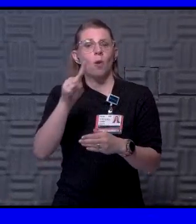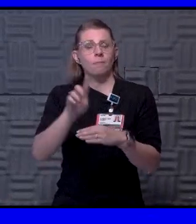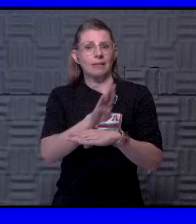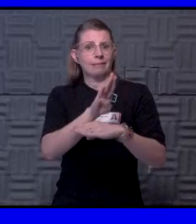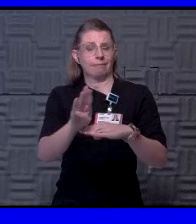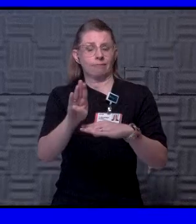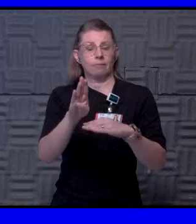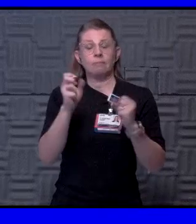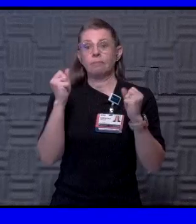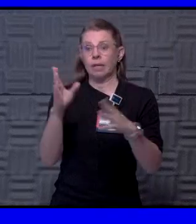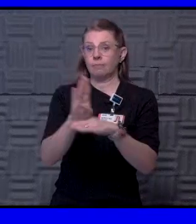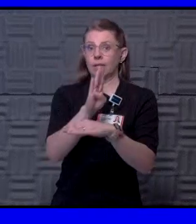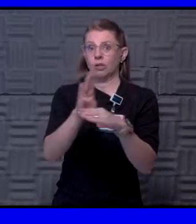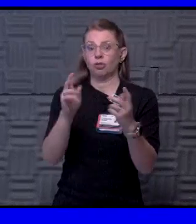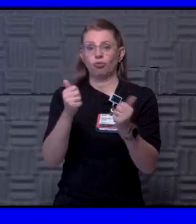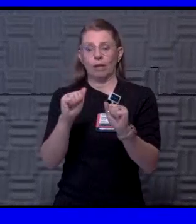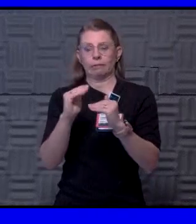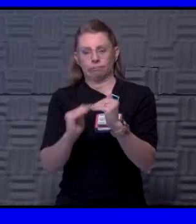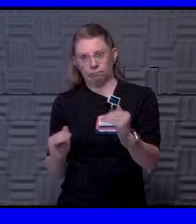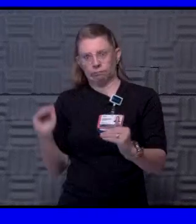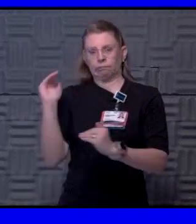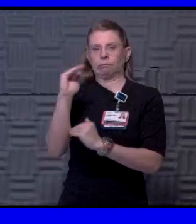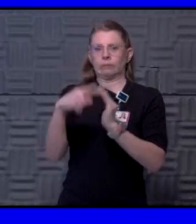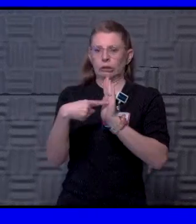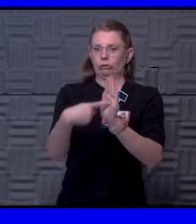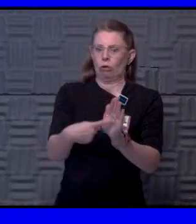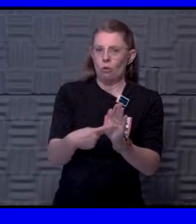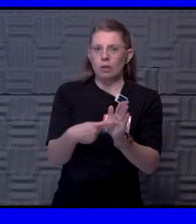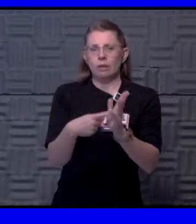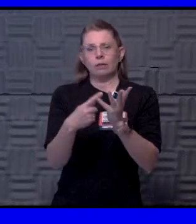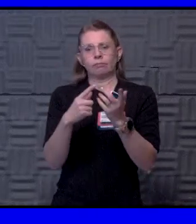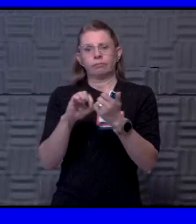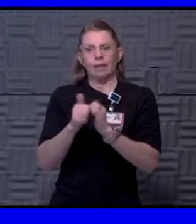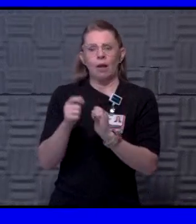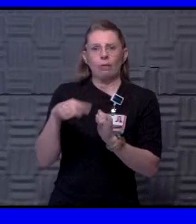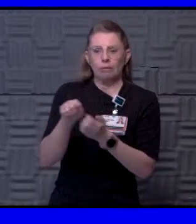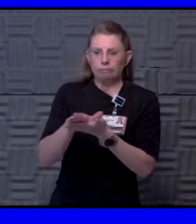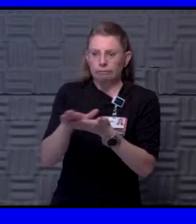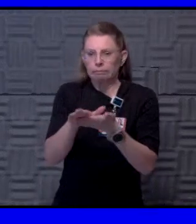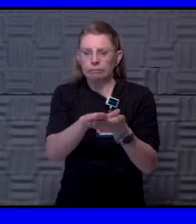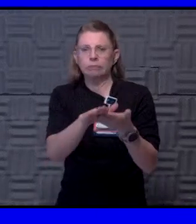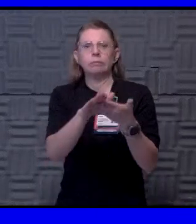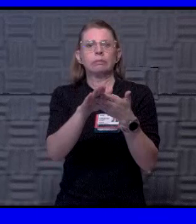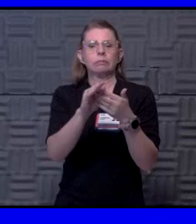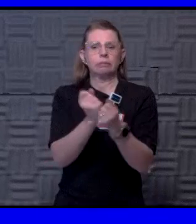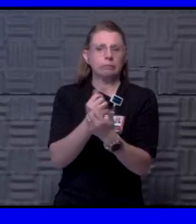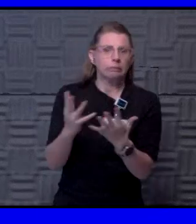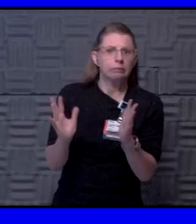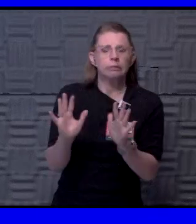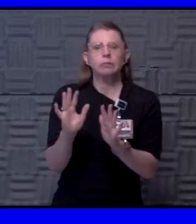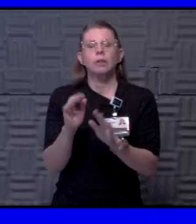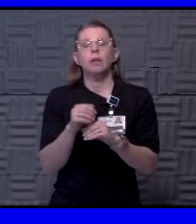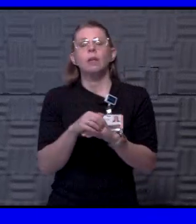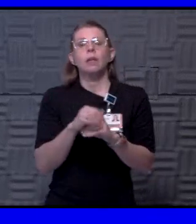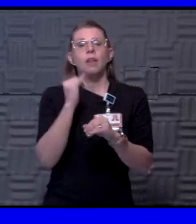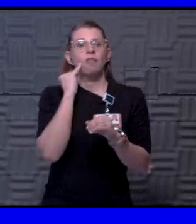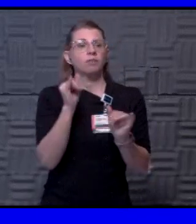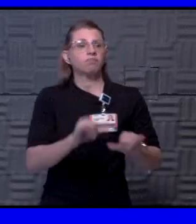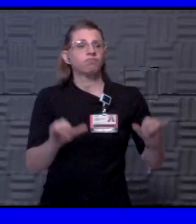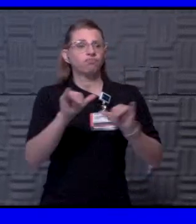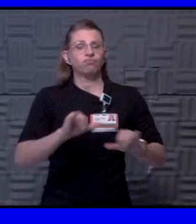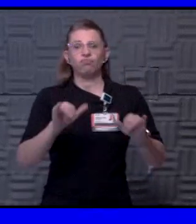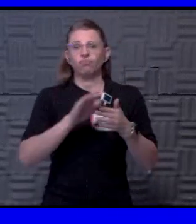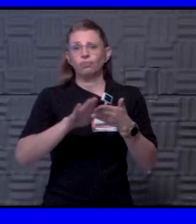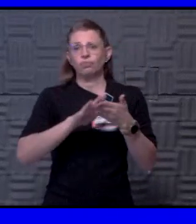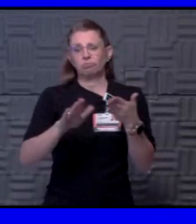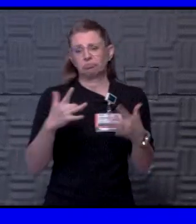of businesses have tried to go over and above, showing how they're doing disinfecting and cleaning measures, when if you just do routine cleaning for